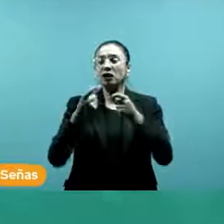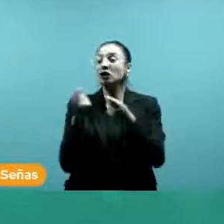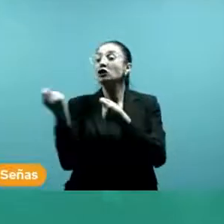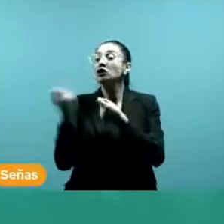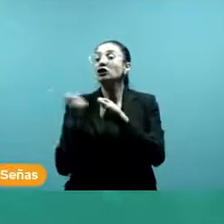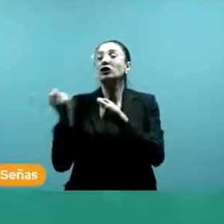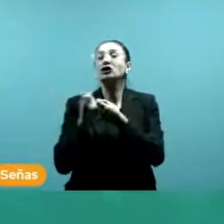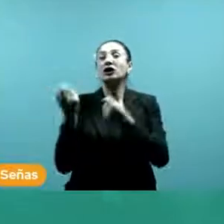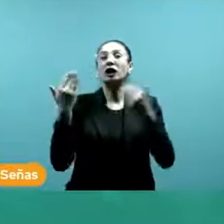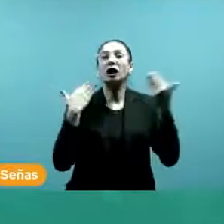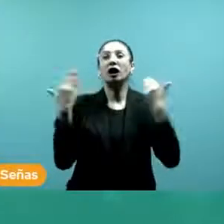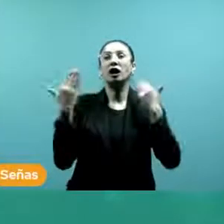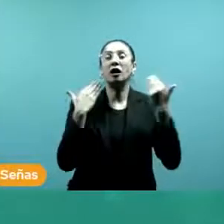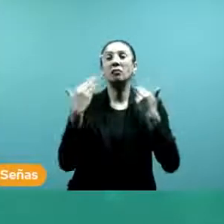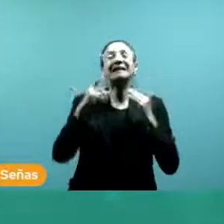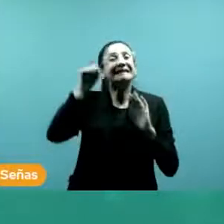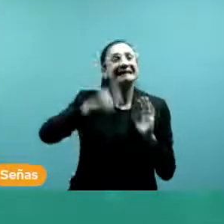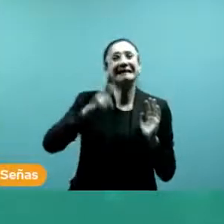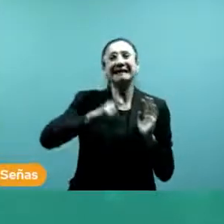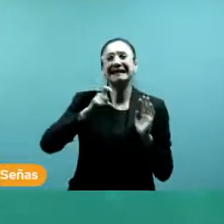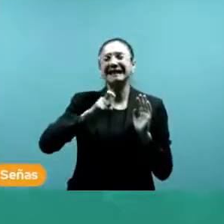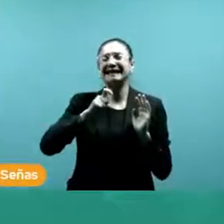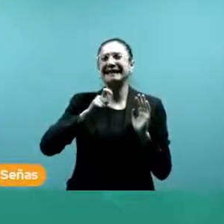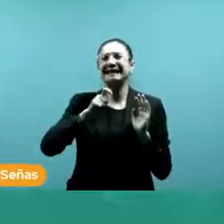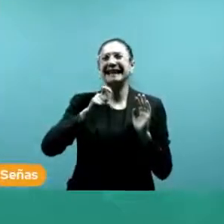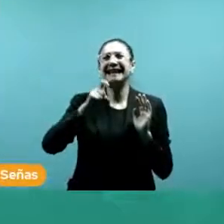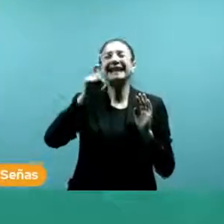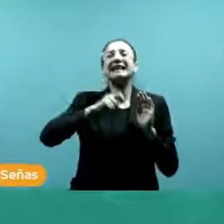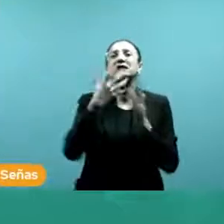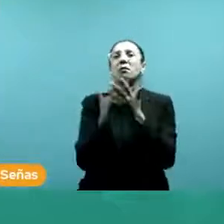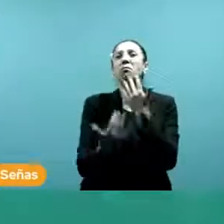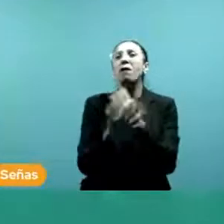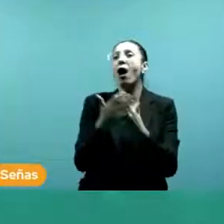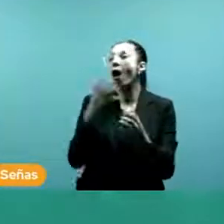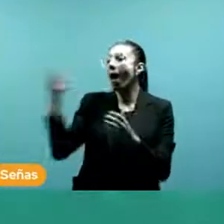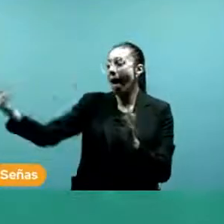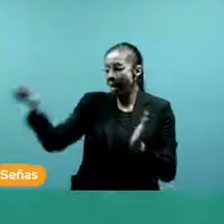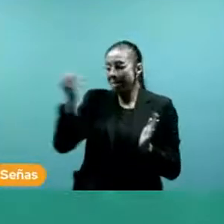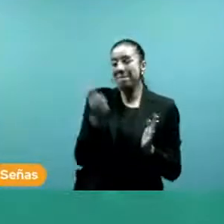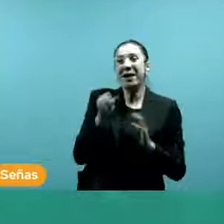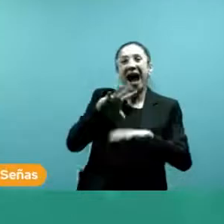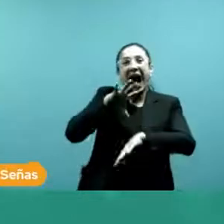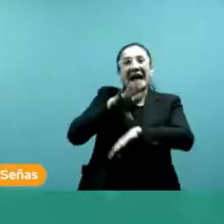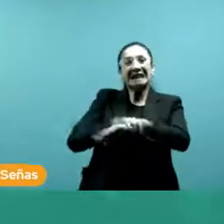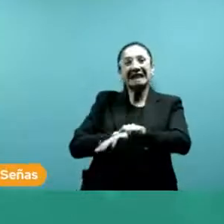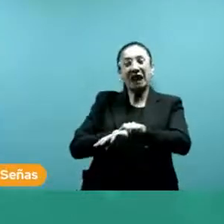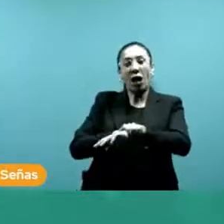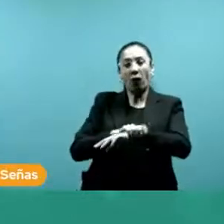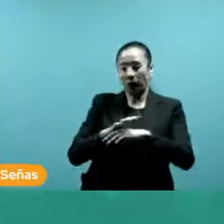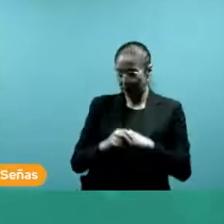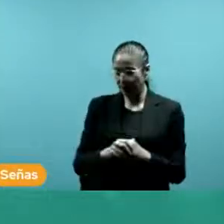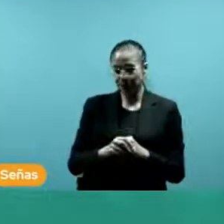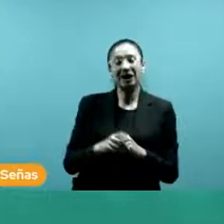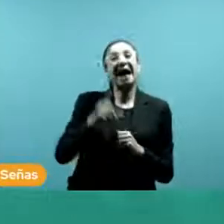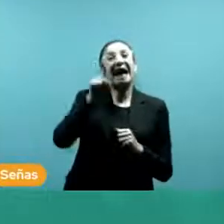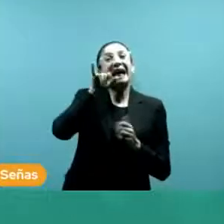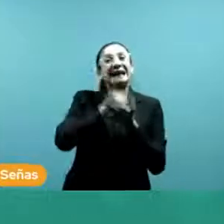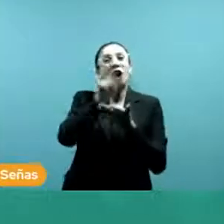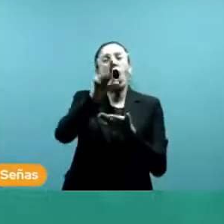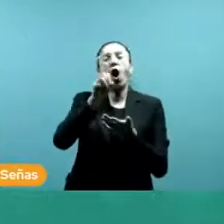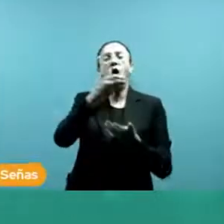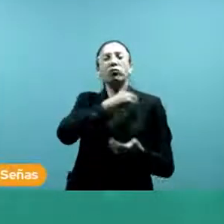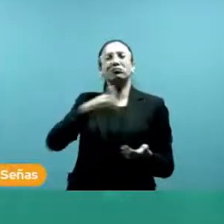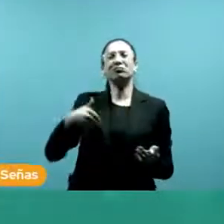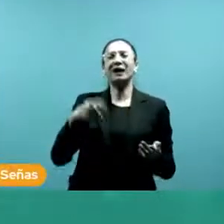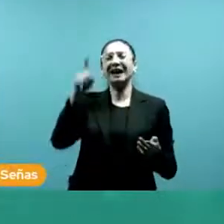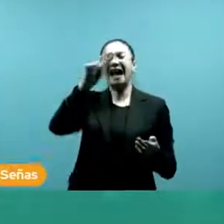labor. And Auschwitz decided to use Soviet prisoners of war, Soviet soldiers, because